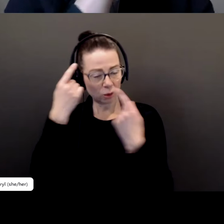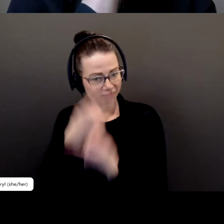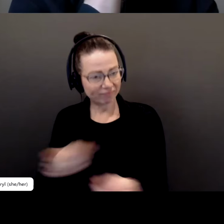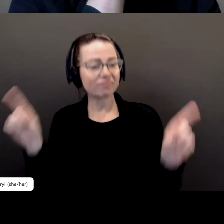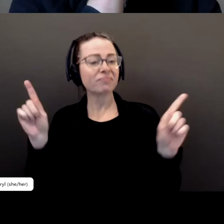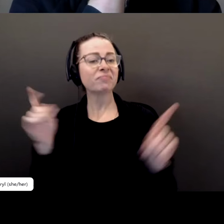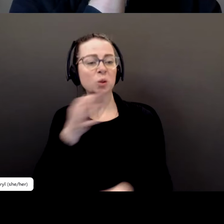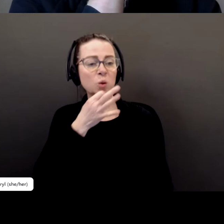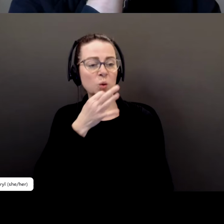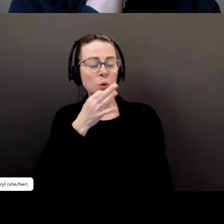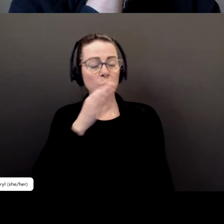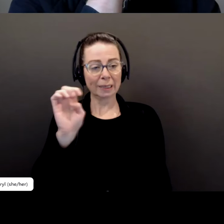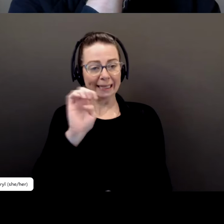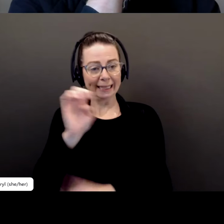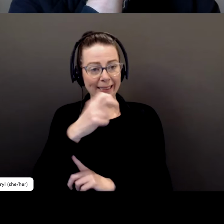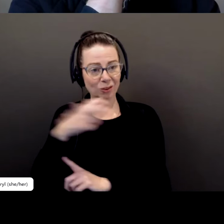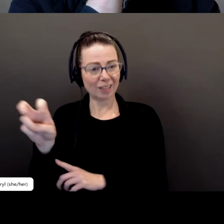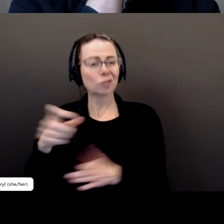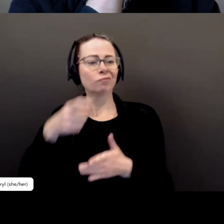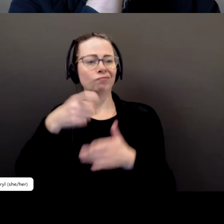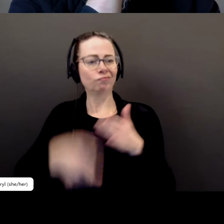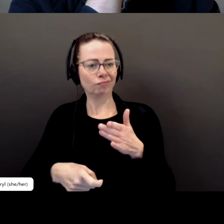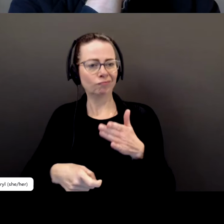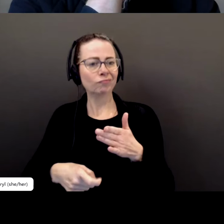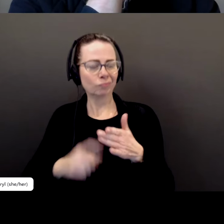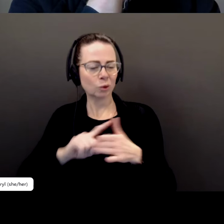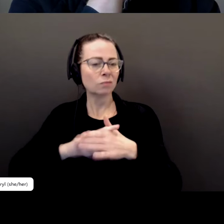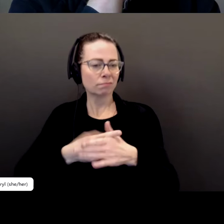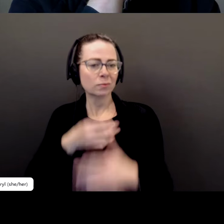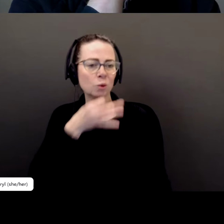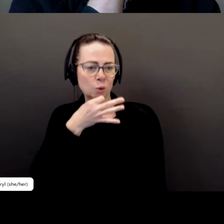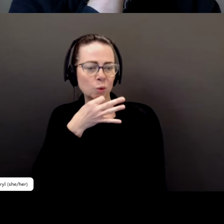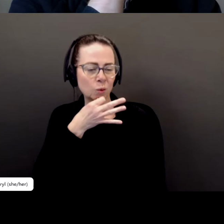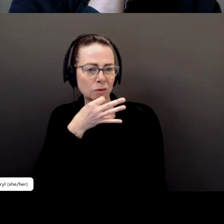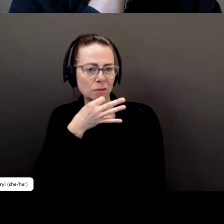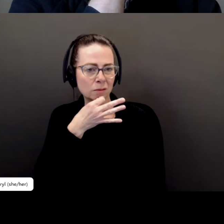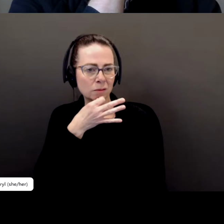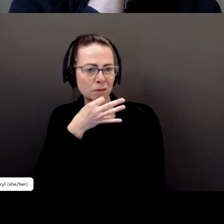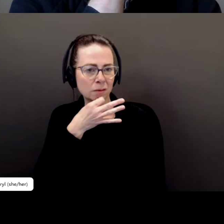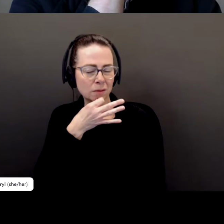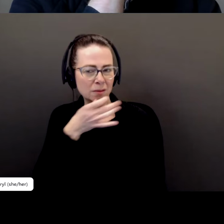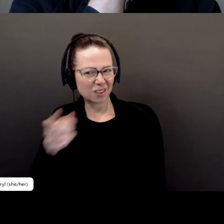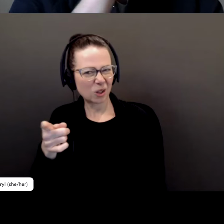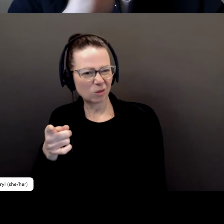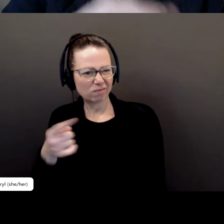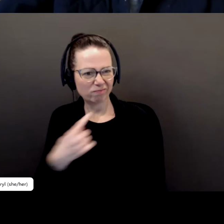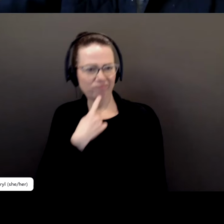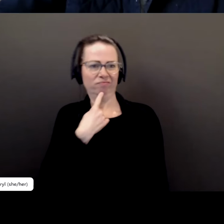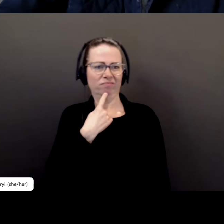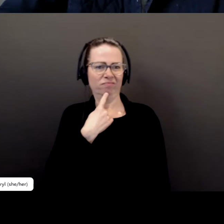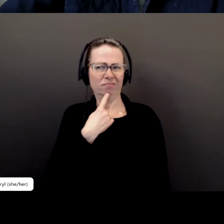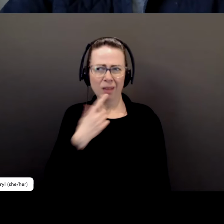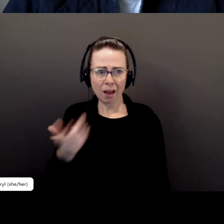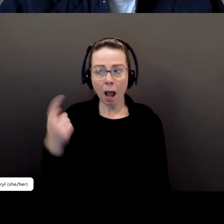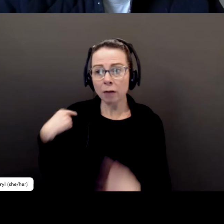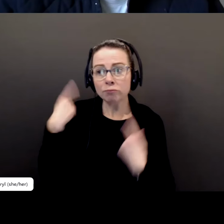soon. And a user is saying they just started using this wonderful service and it's kind of upsetting to now have to be charged